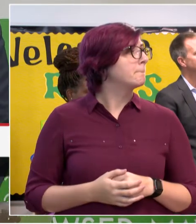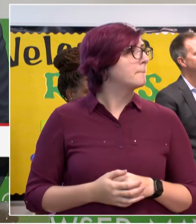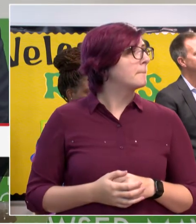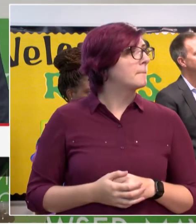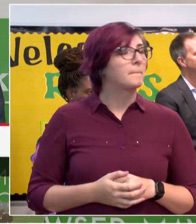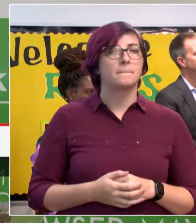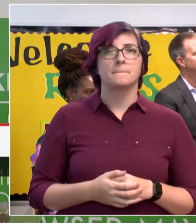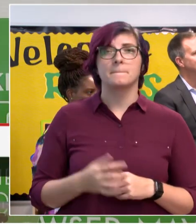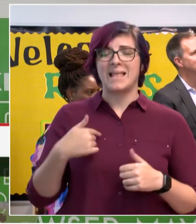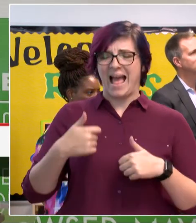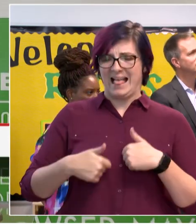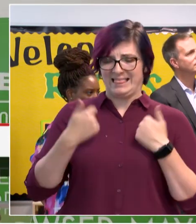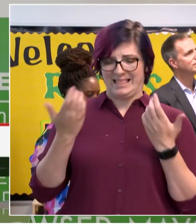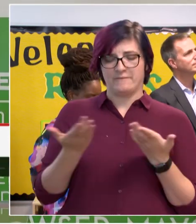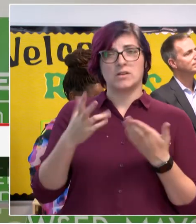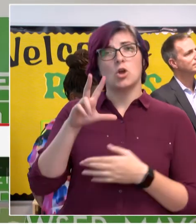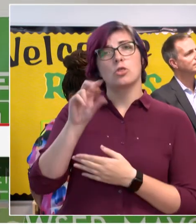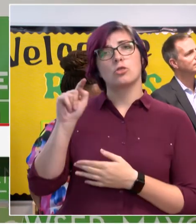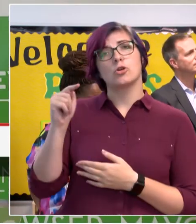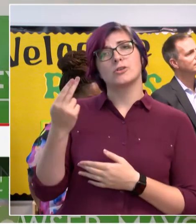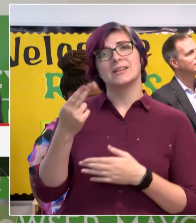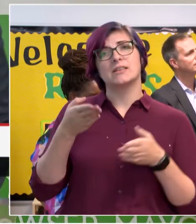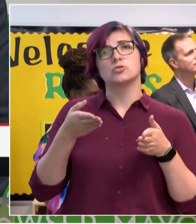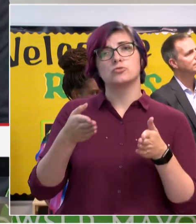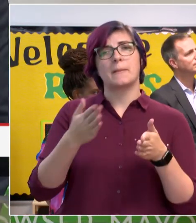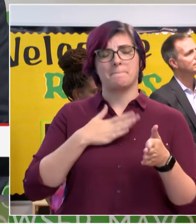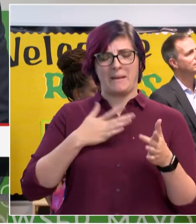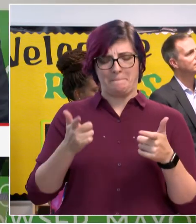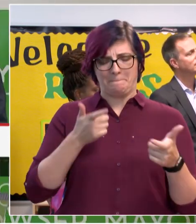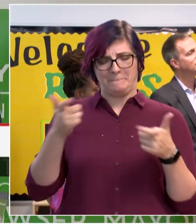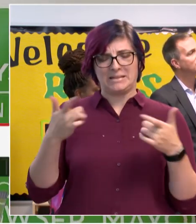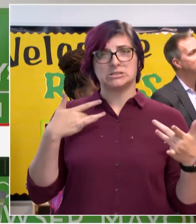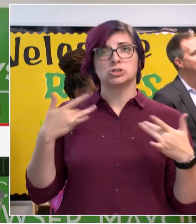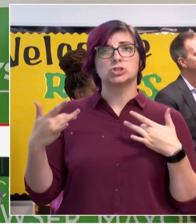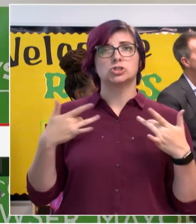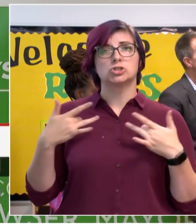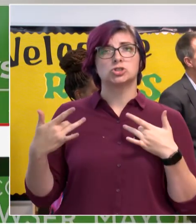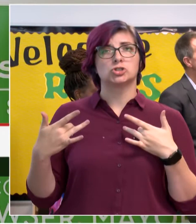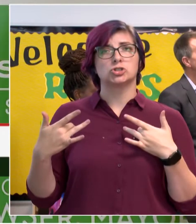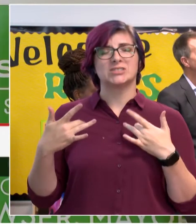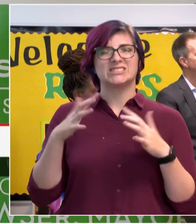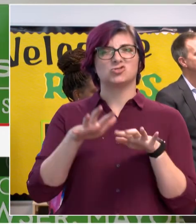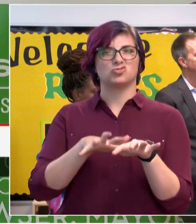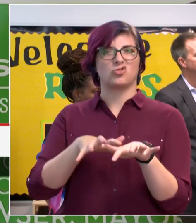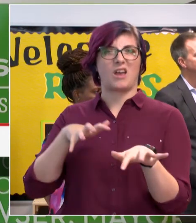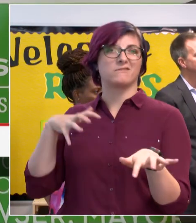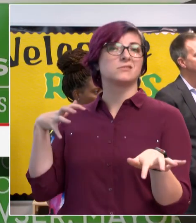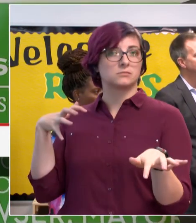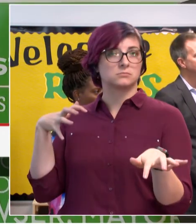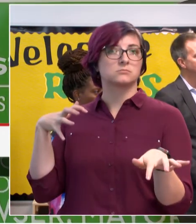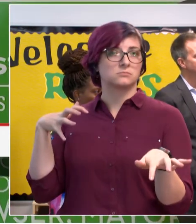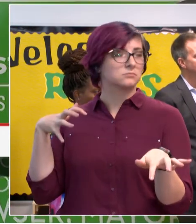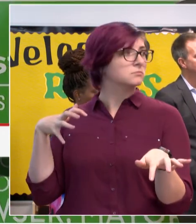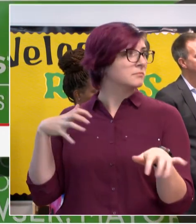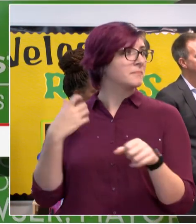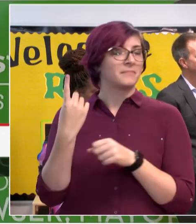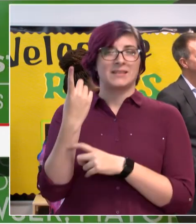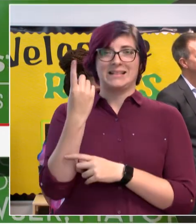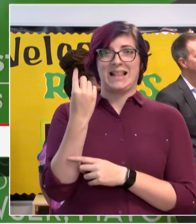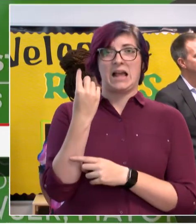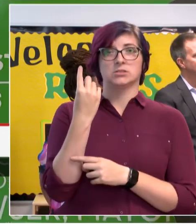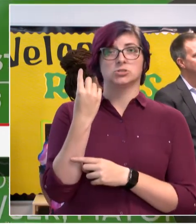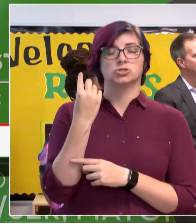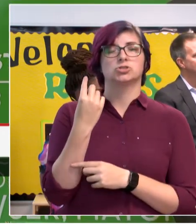I live here on 30th Street, and my biggest concern is the traffic. Last year, it